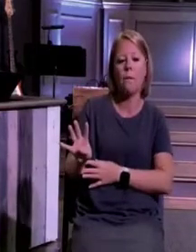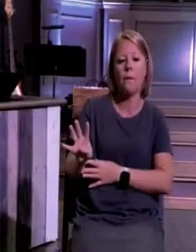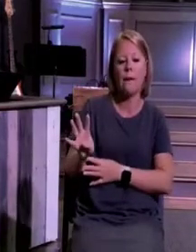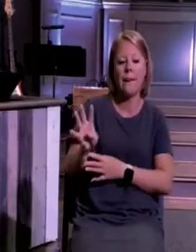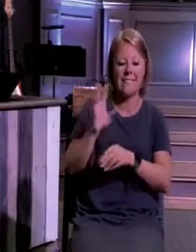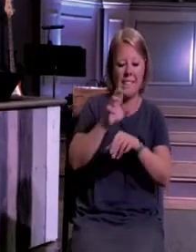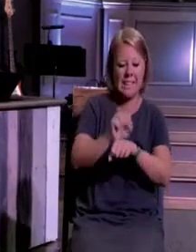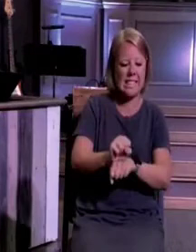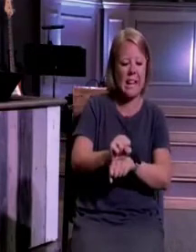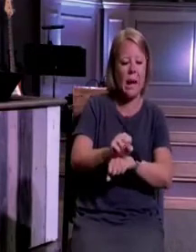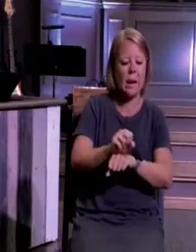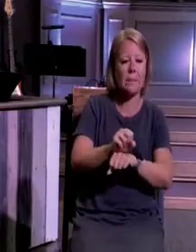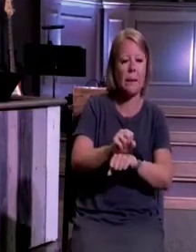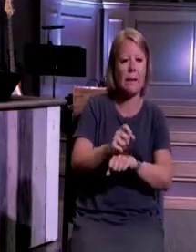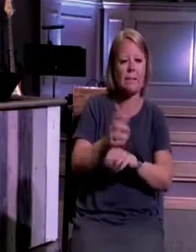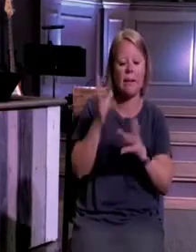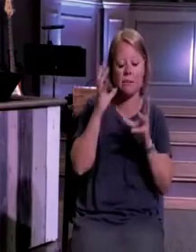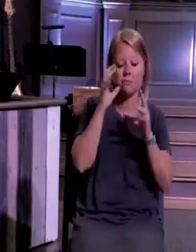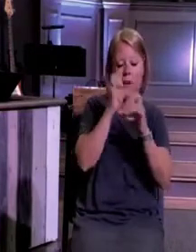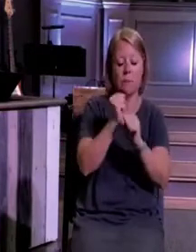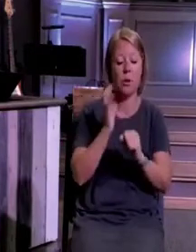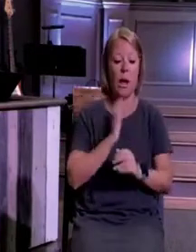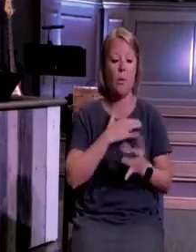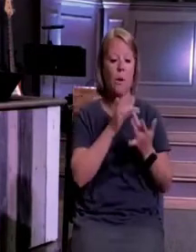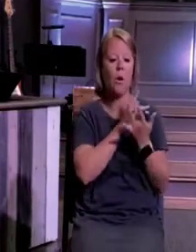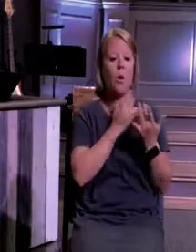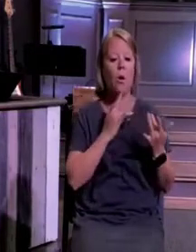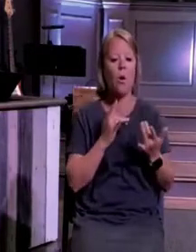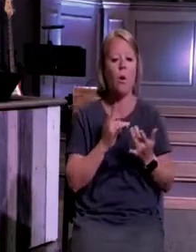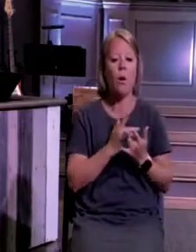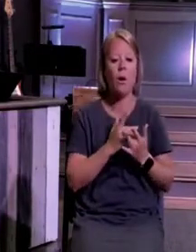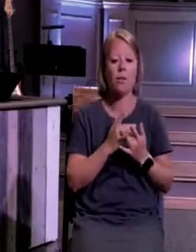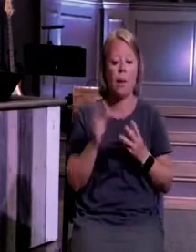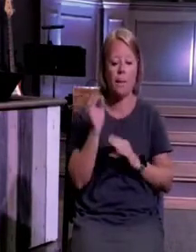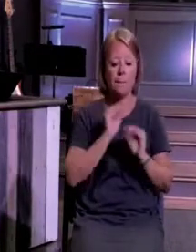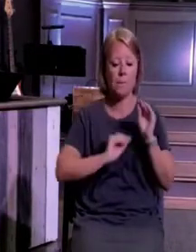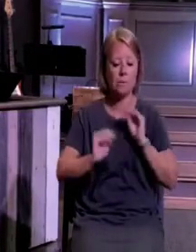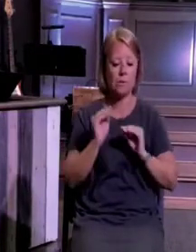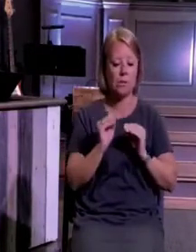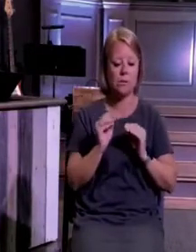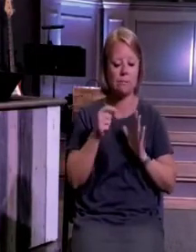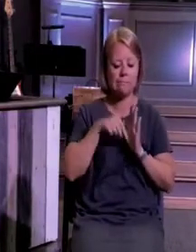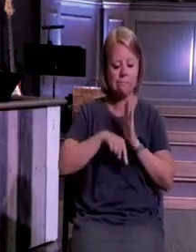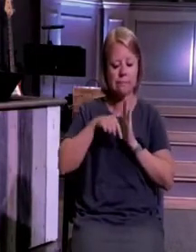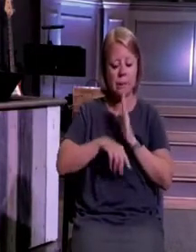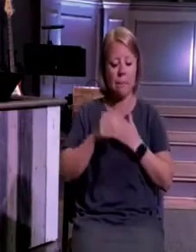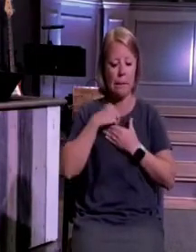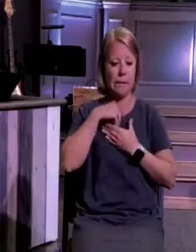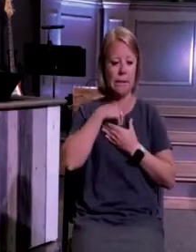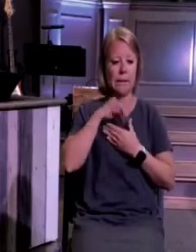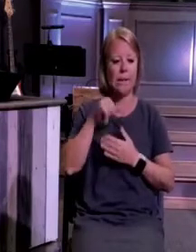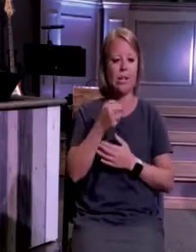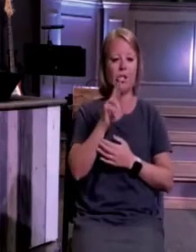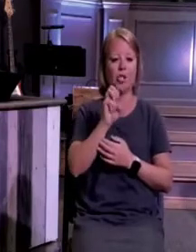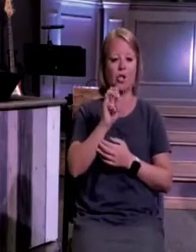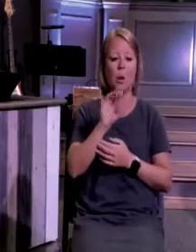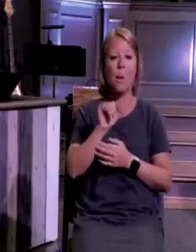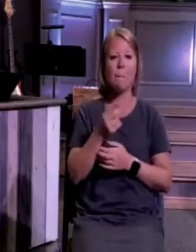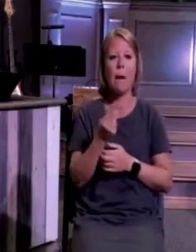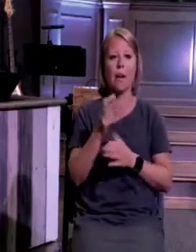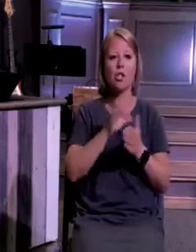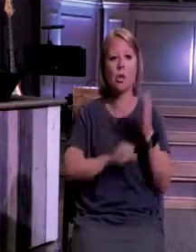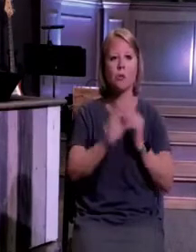has captured our heart that shakes us to the very core of who we are. In Jeremiah chapter 33, you